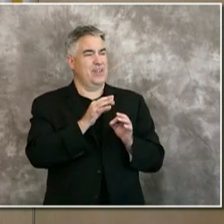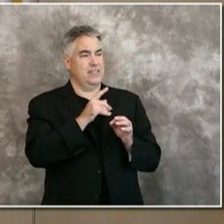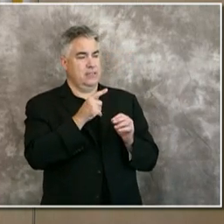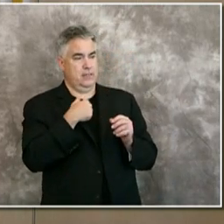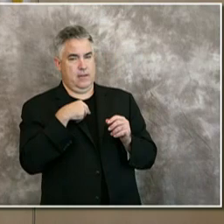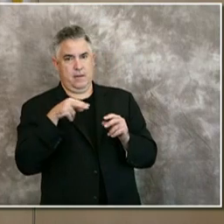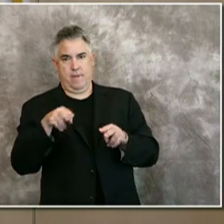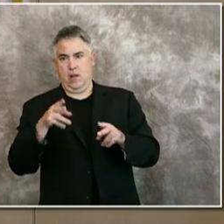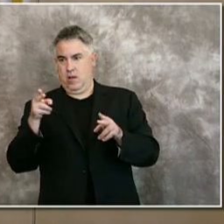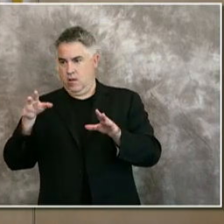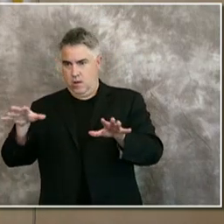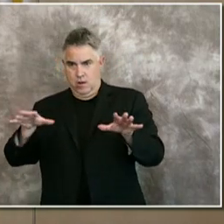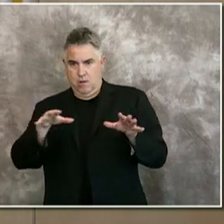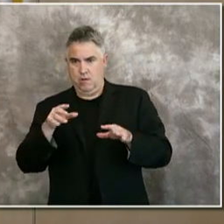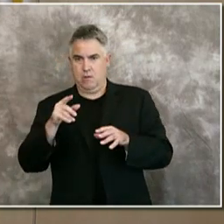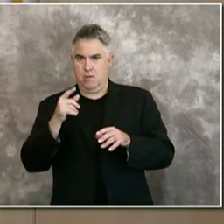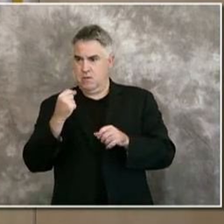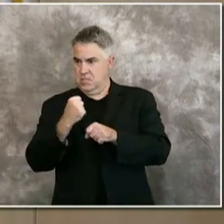science. Thank you.